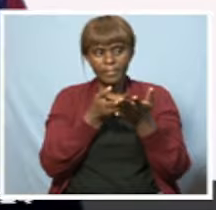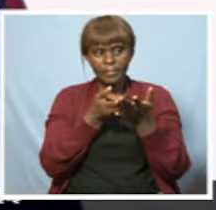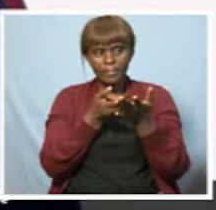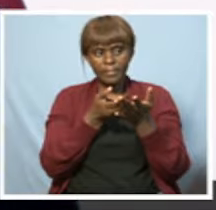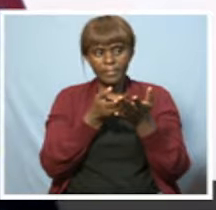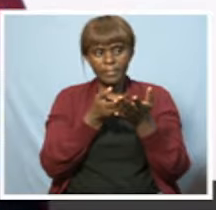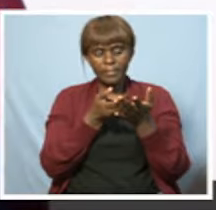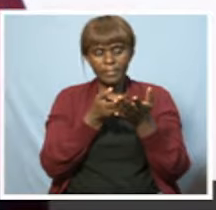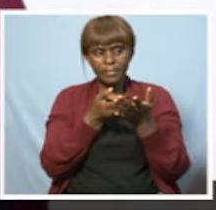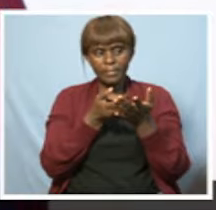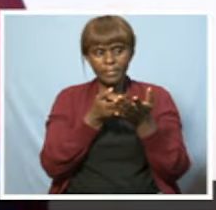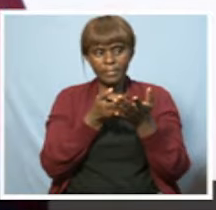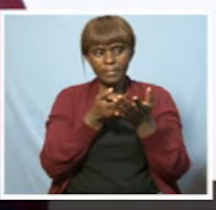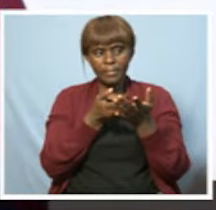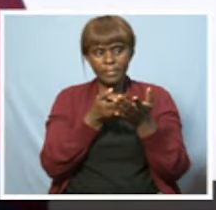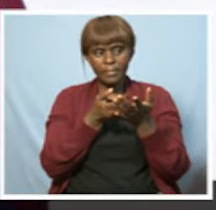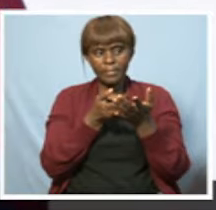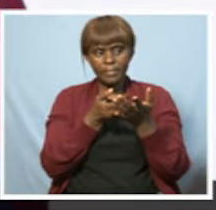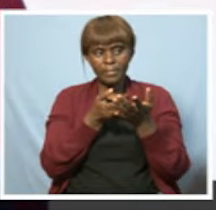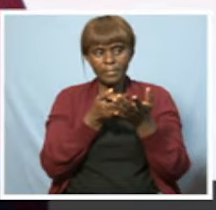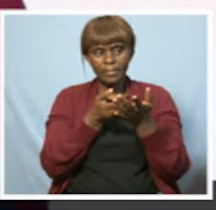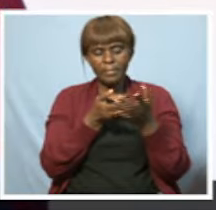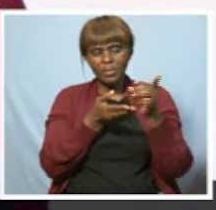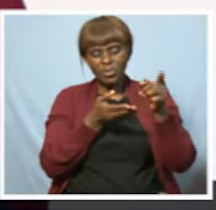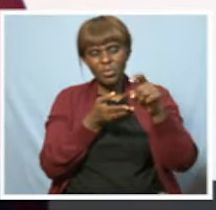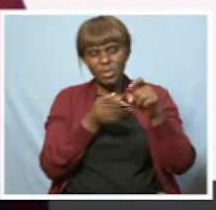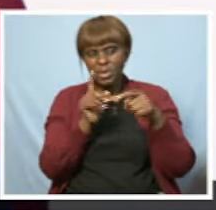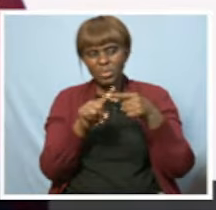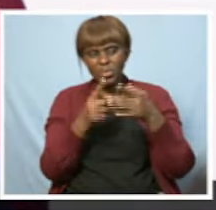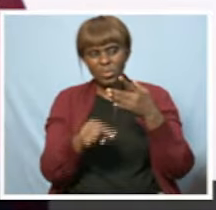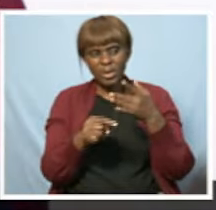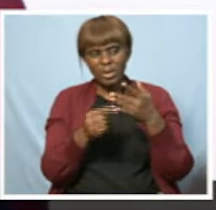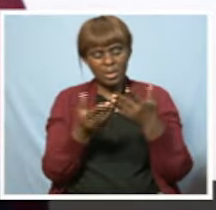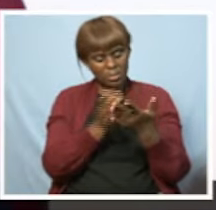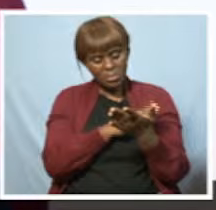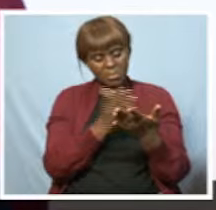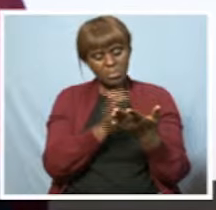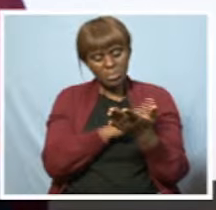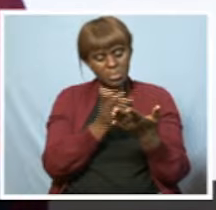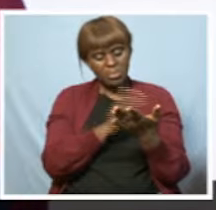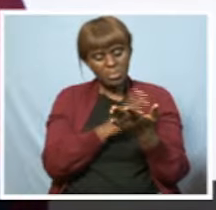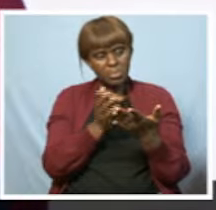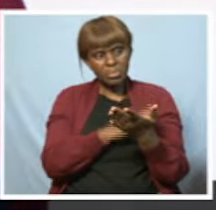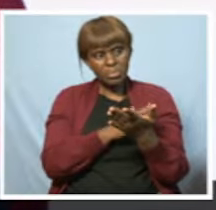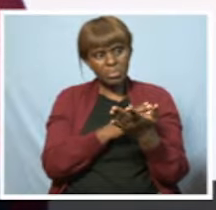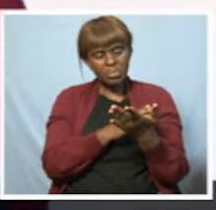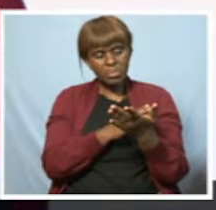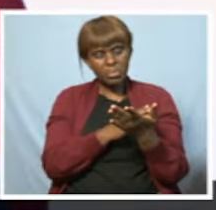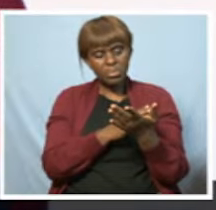I need first to go through the contract. You need to do what? To go through the contract.